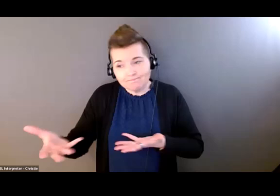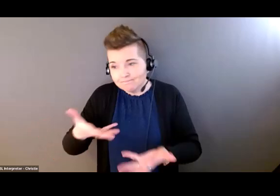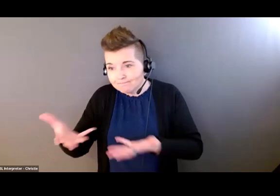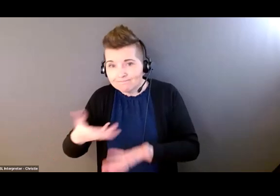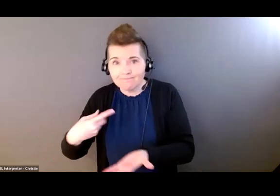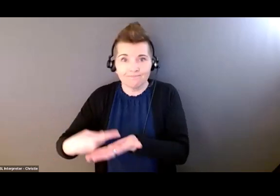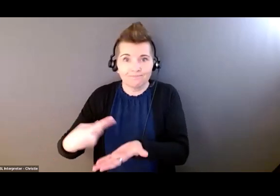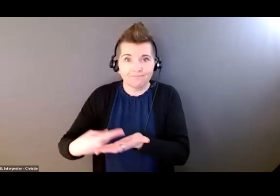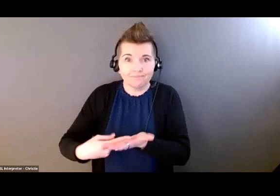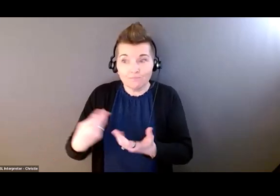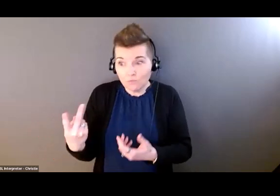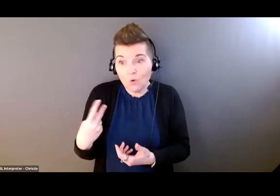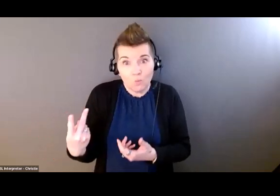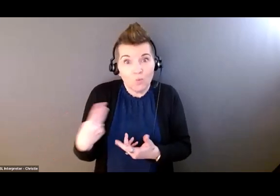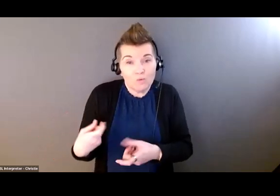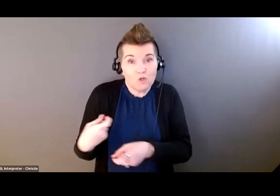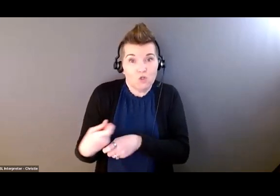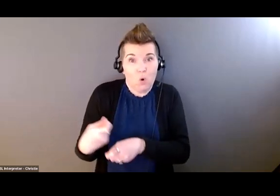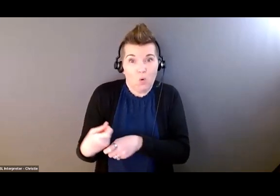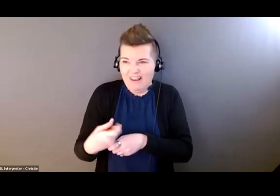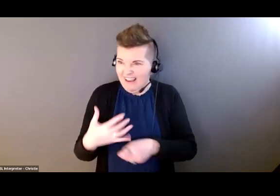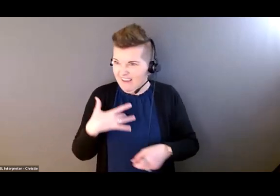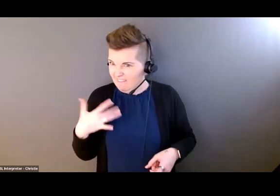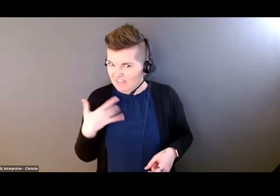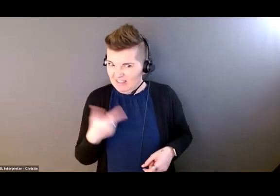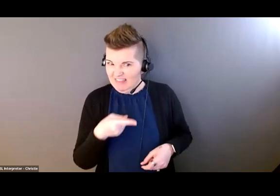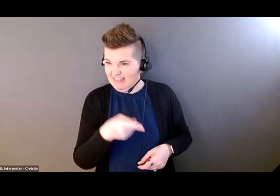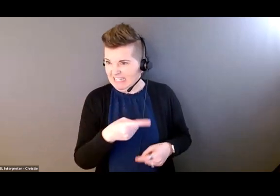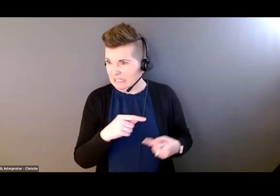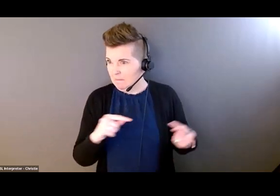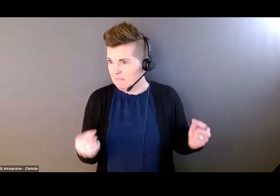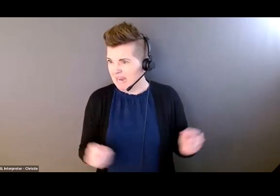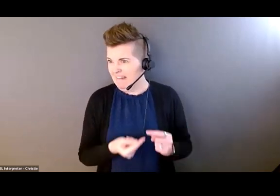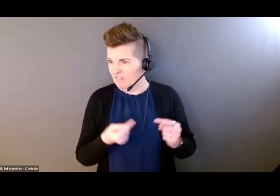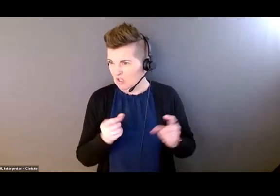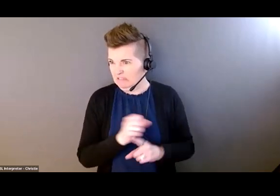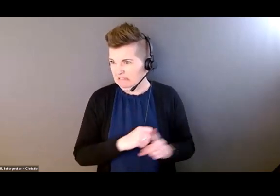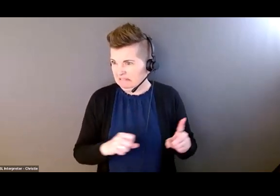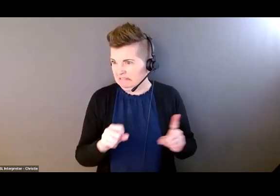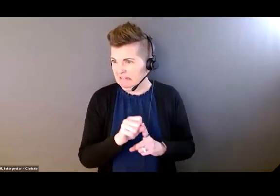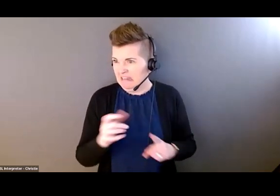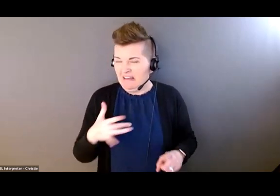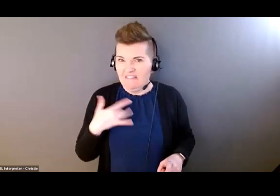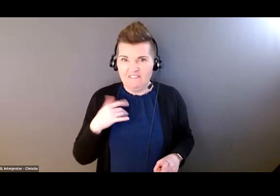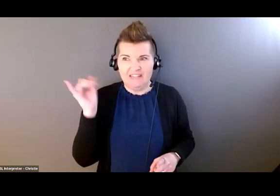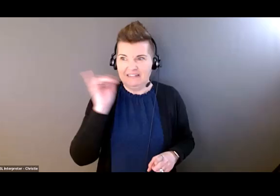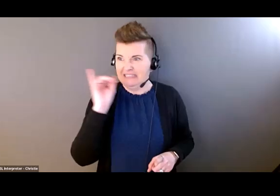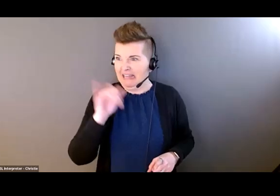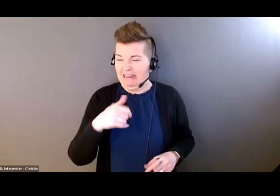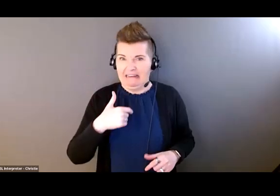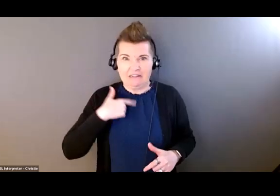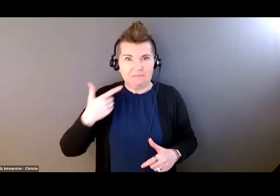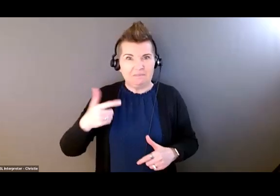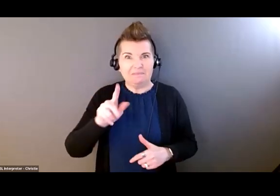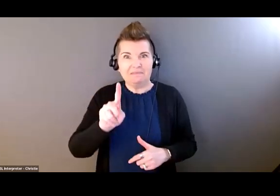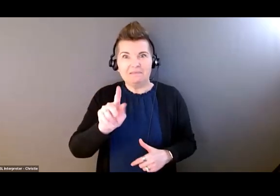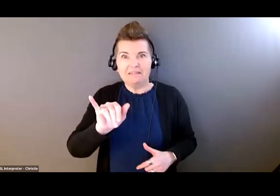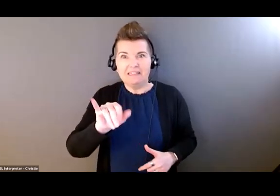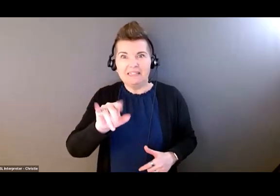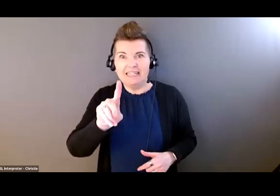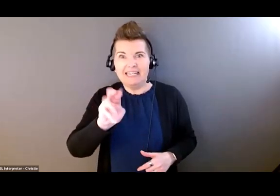specifically within our project, what we are seeing is that a lot of the individuals that we were caring with, they came and there